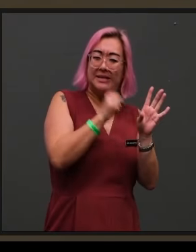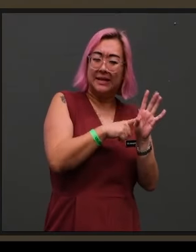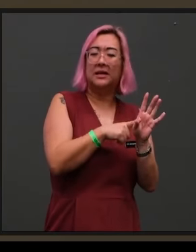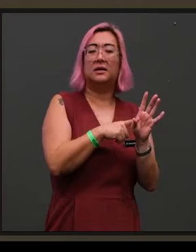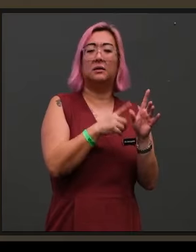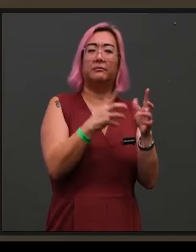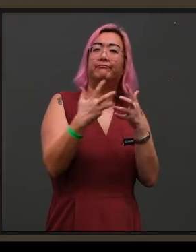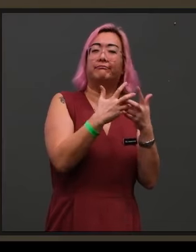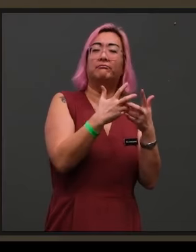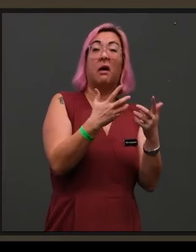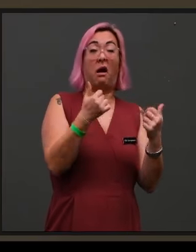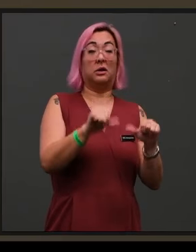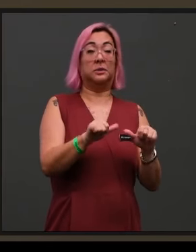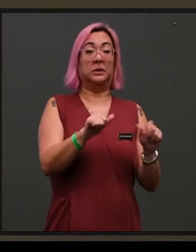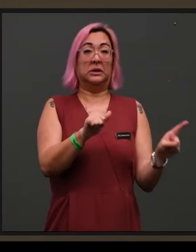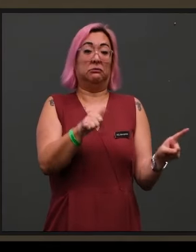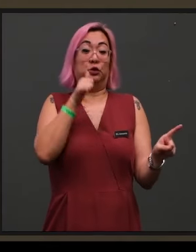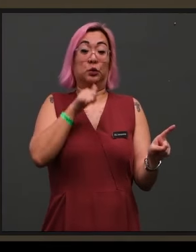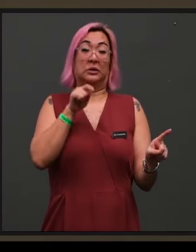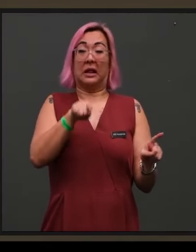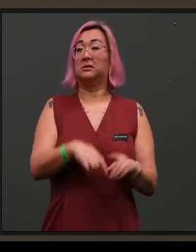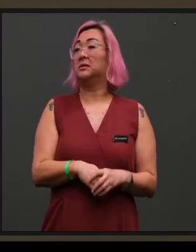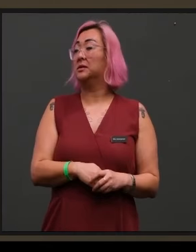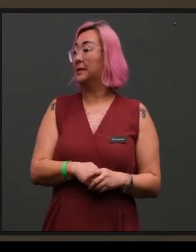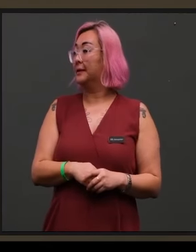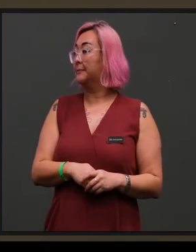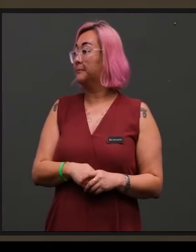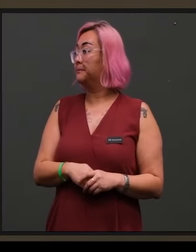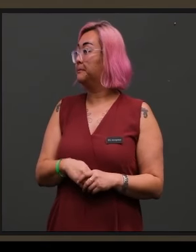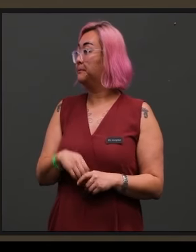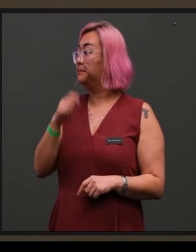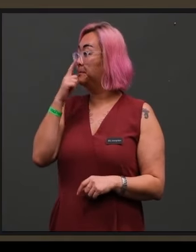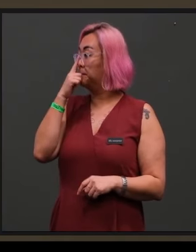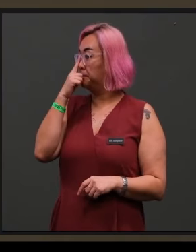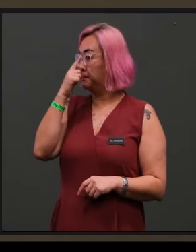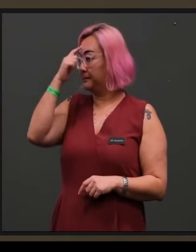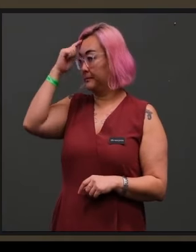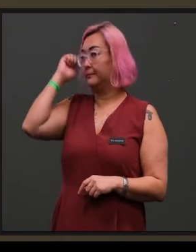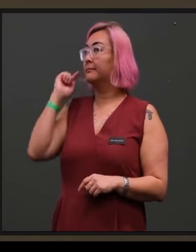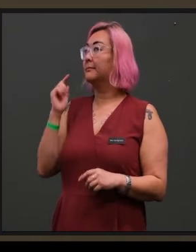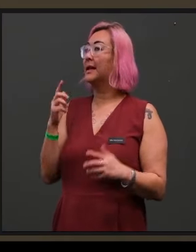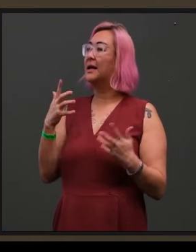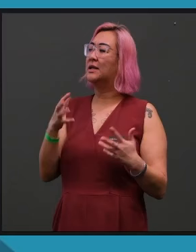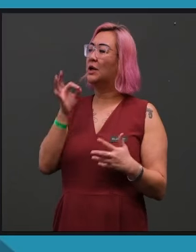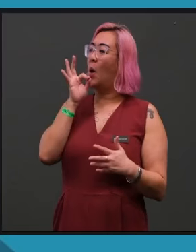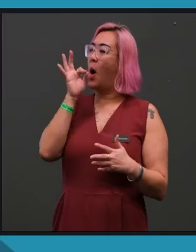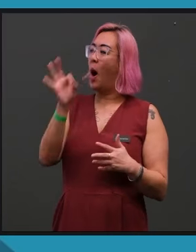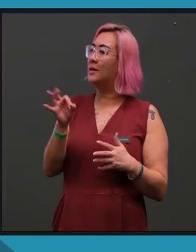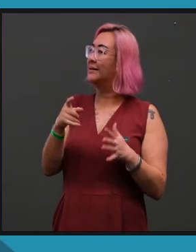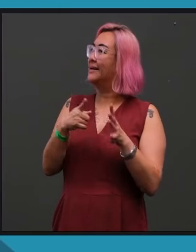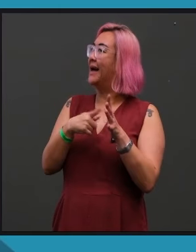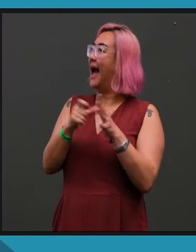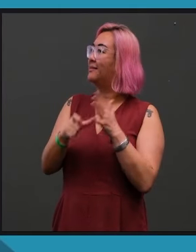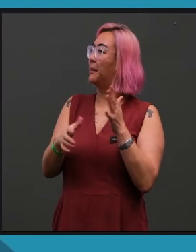did with the game jam. So, why a train, Adam? Oh,